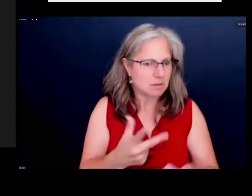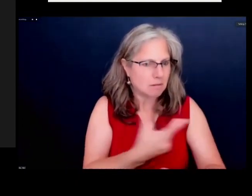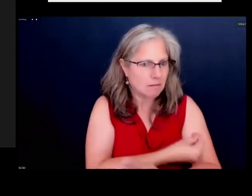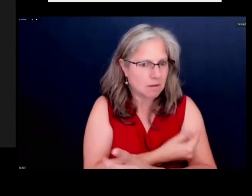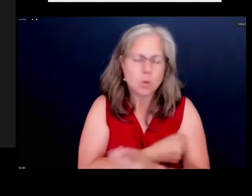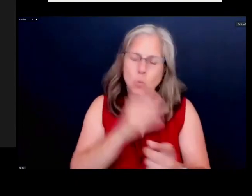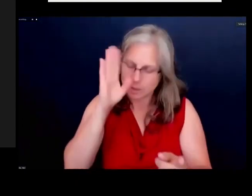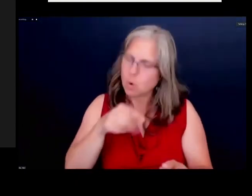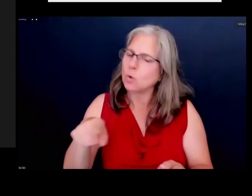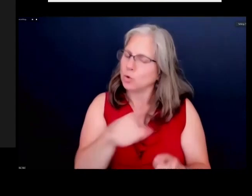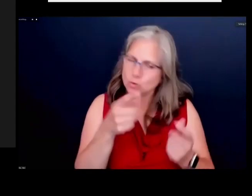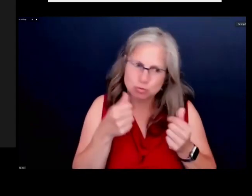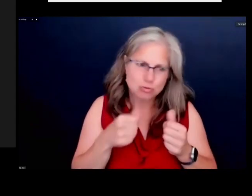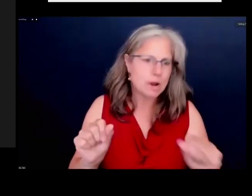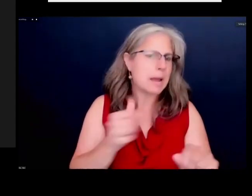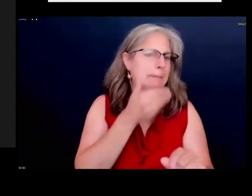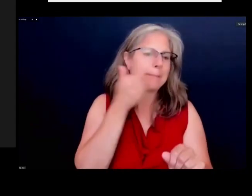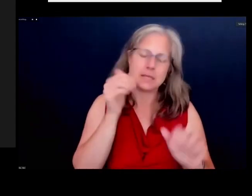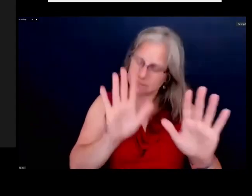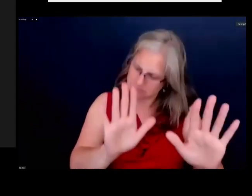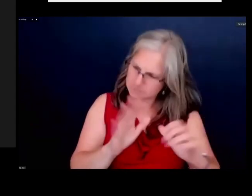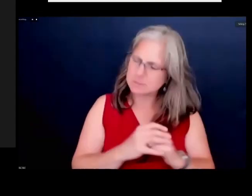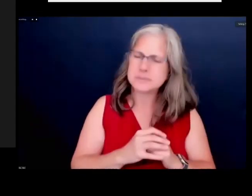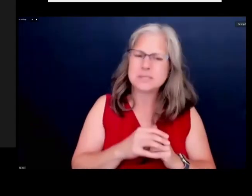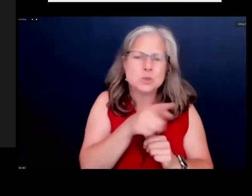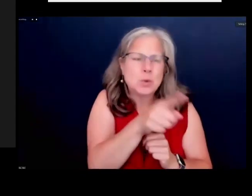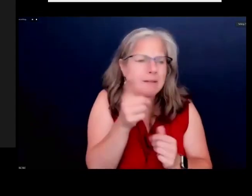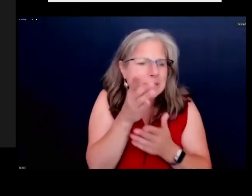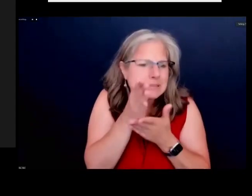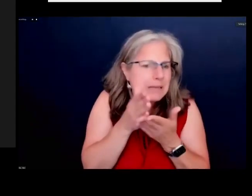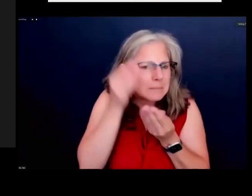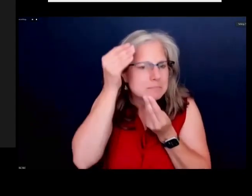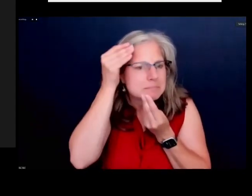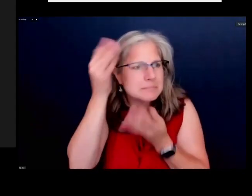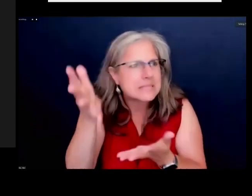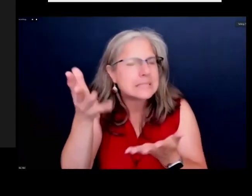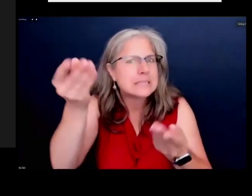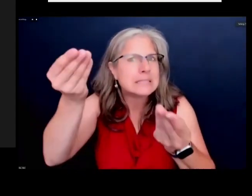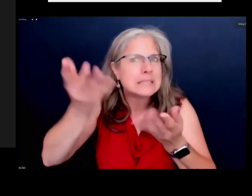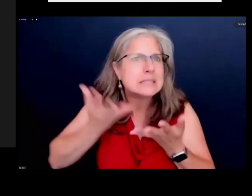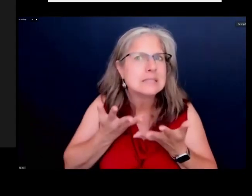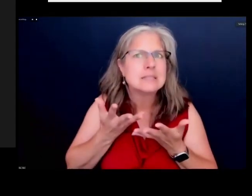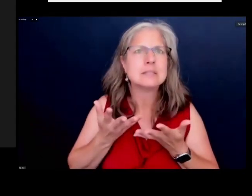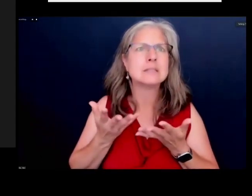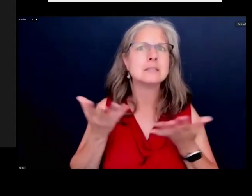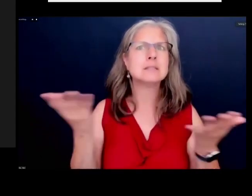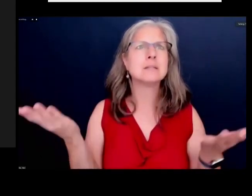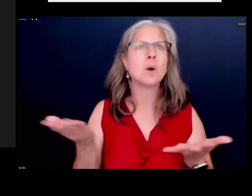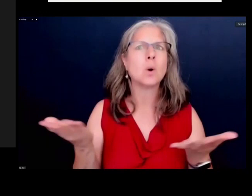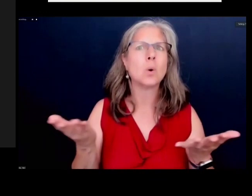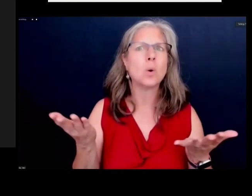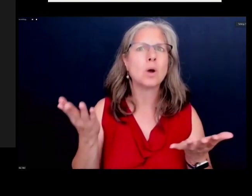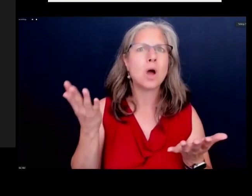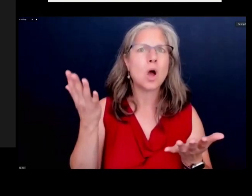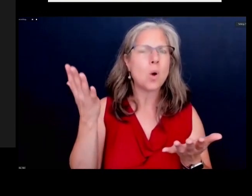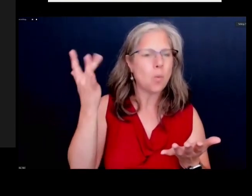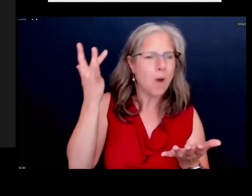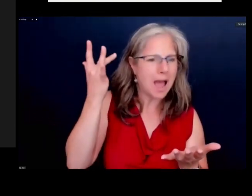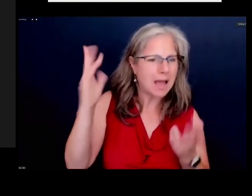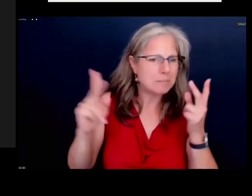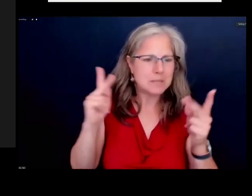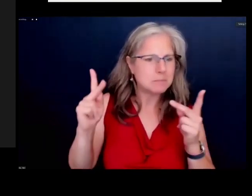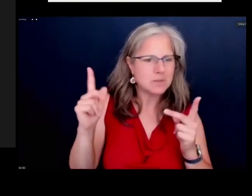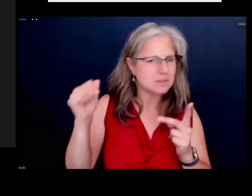and we know you are doing all you can. No, but do you have some information about what's the